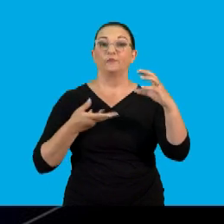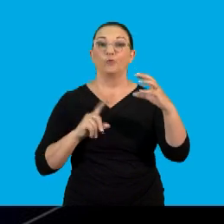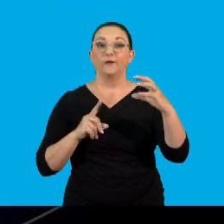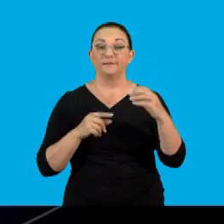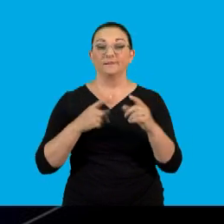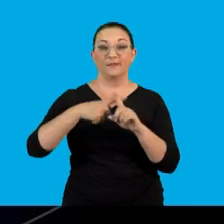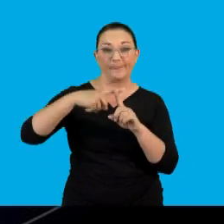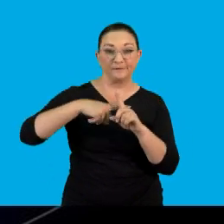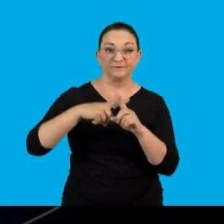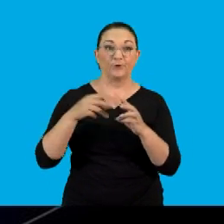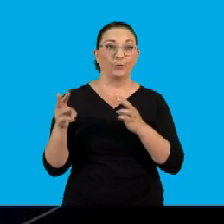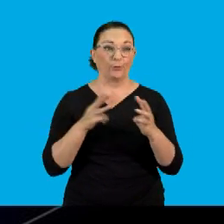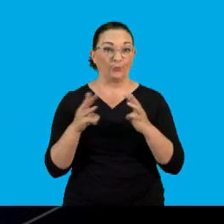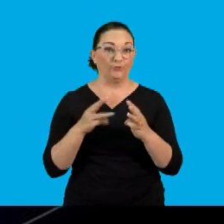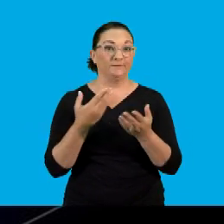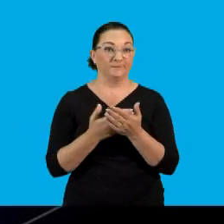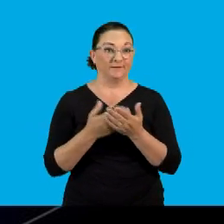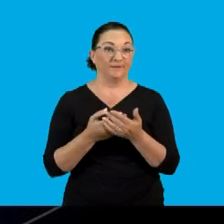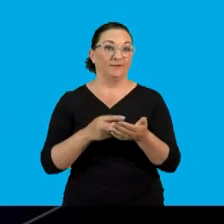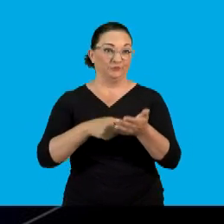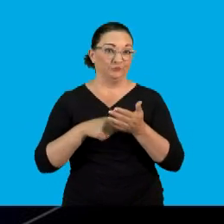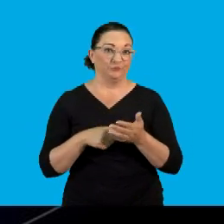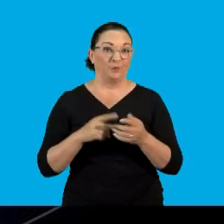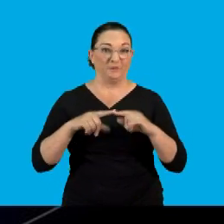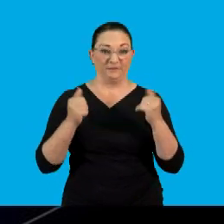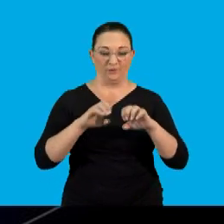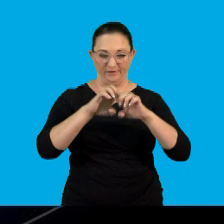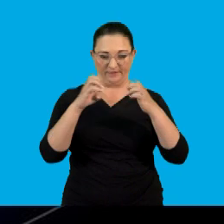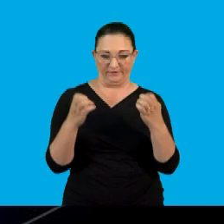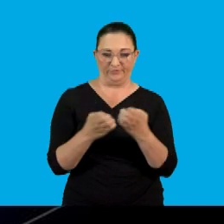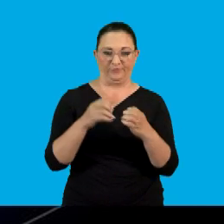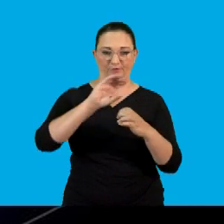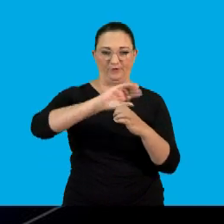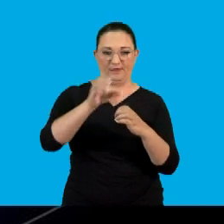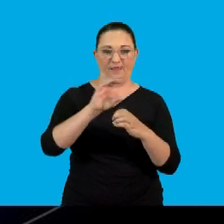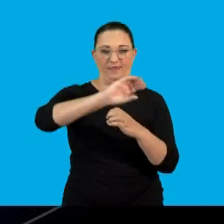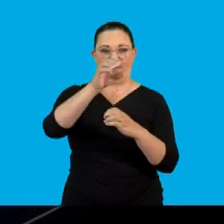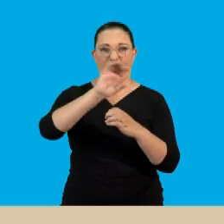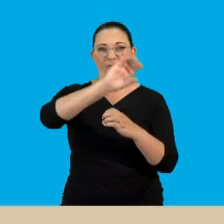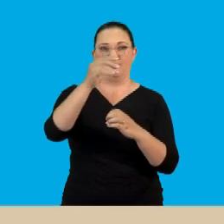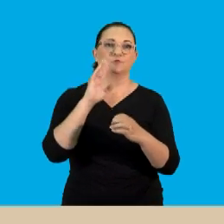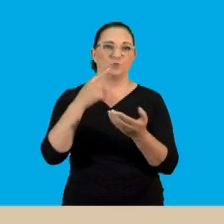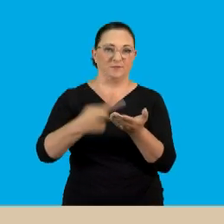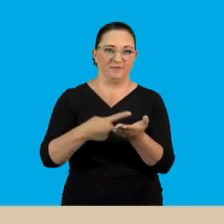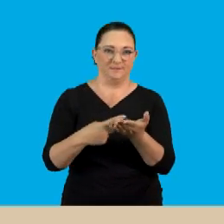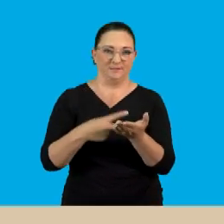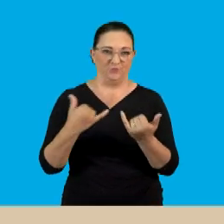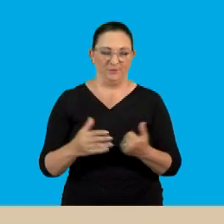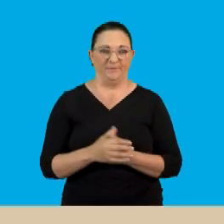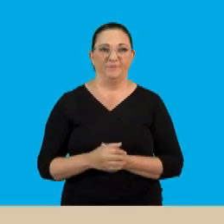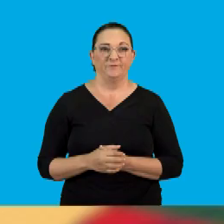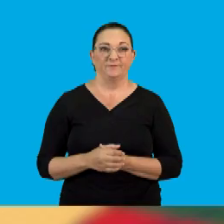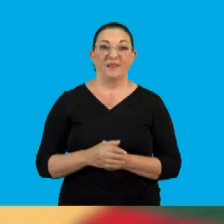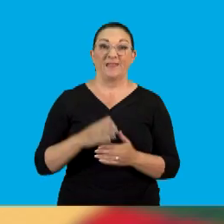Well, in today's lesson, we are going to be exploring the different layers of the atmosphere. Now, by the end of